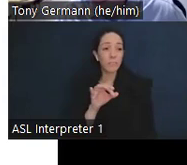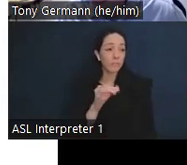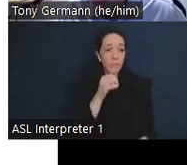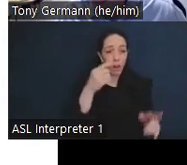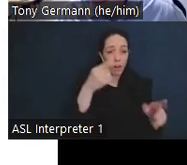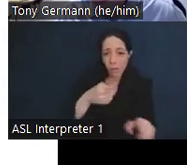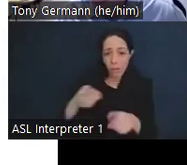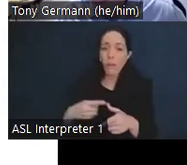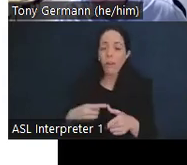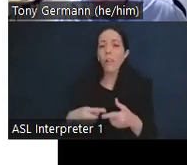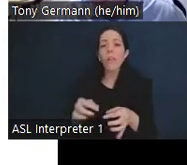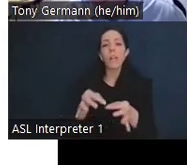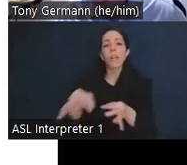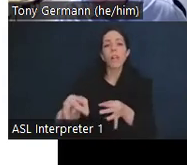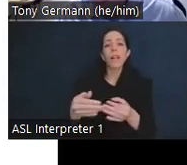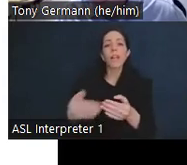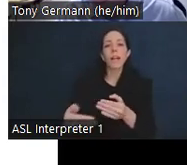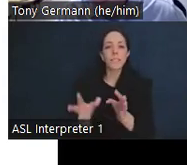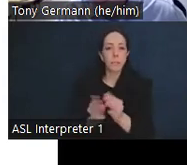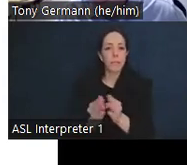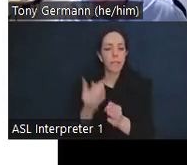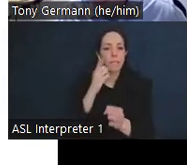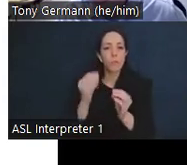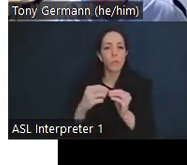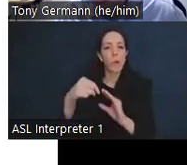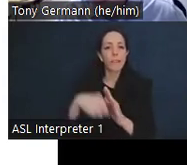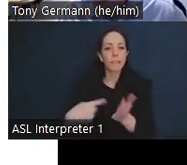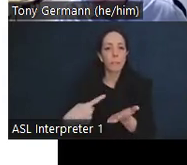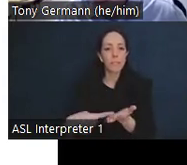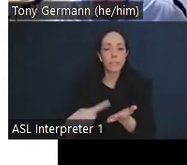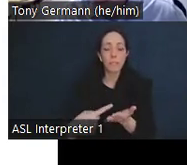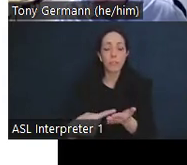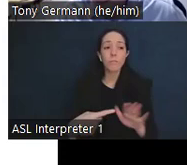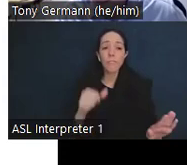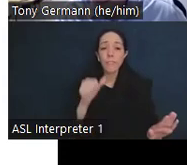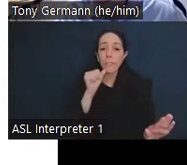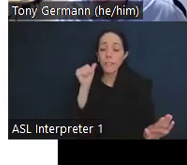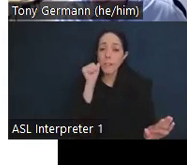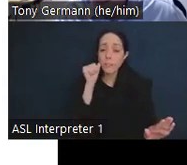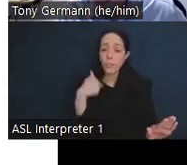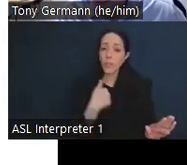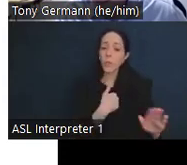discussion. Sarah did send out a follow-up email yesterday with the